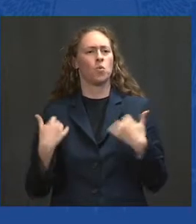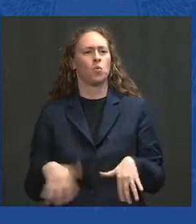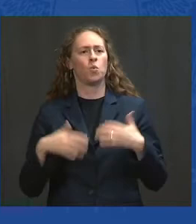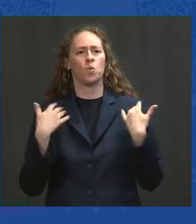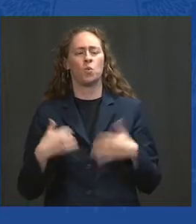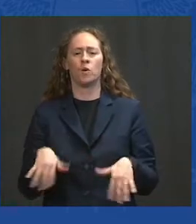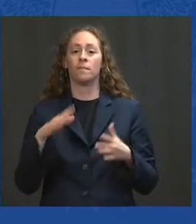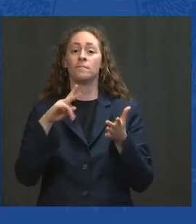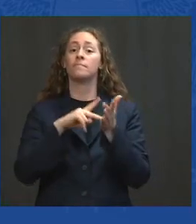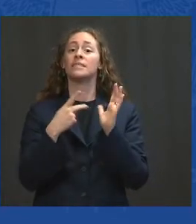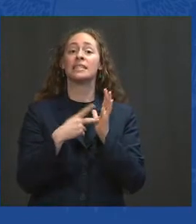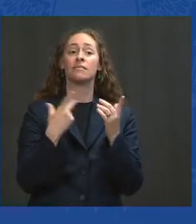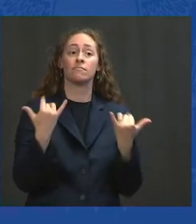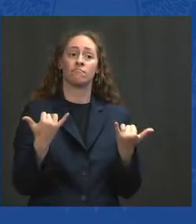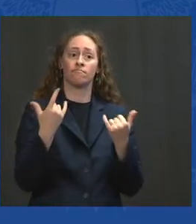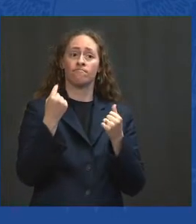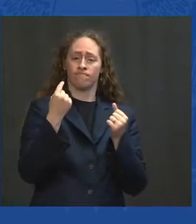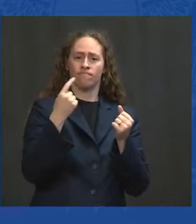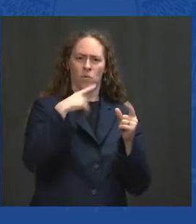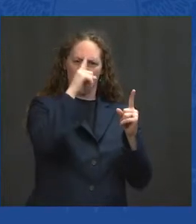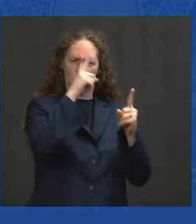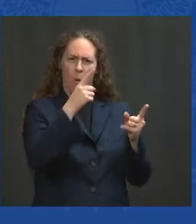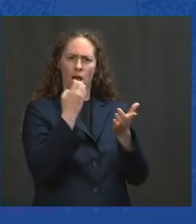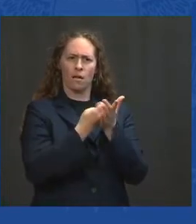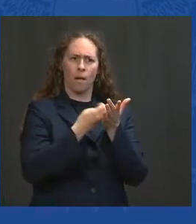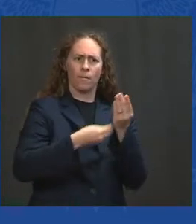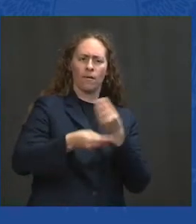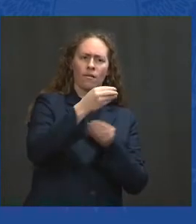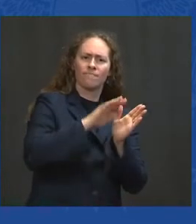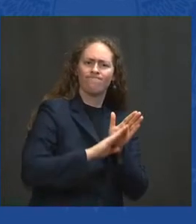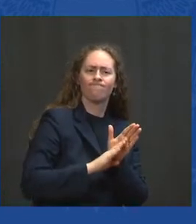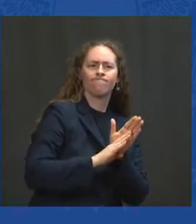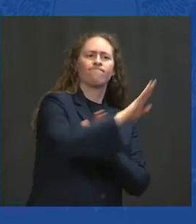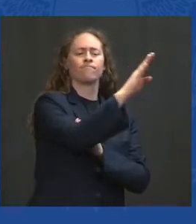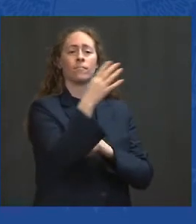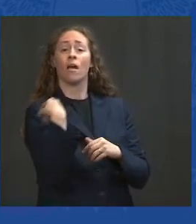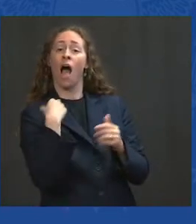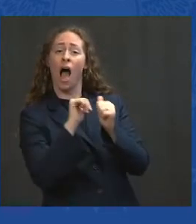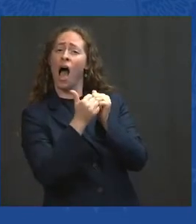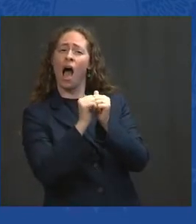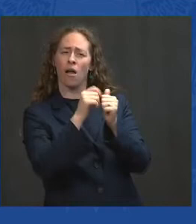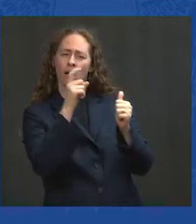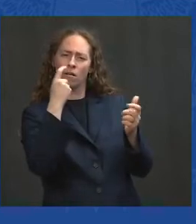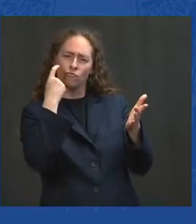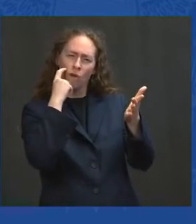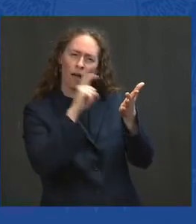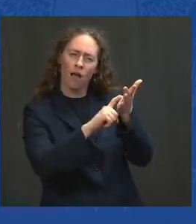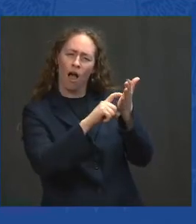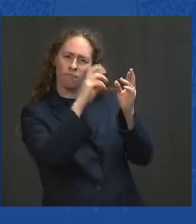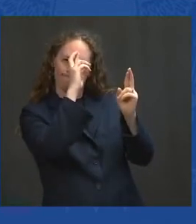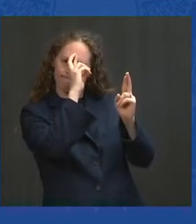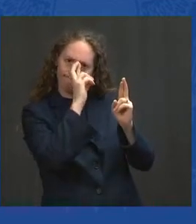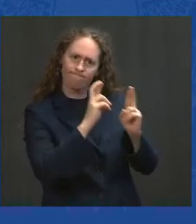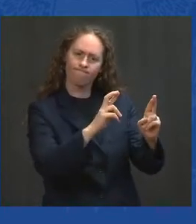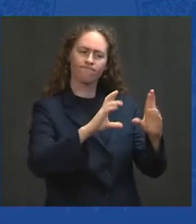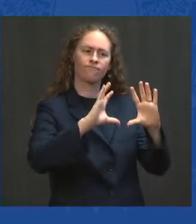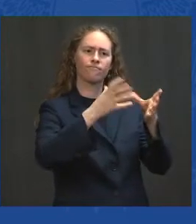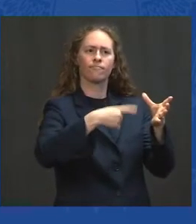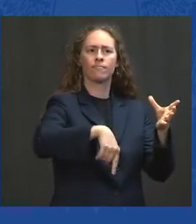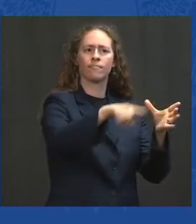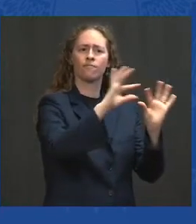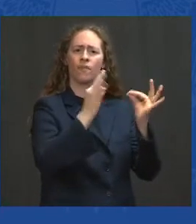an economy that respects and recognizes the dignity of working-class families and middle-class